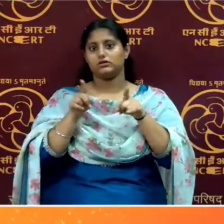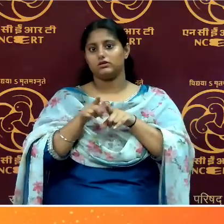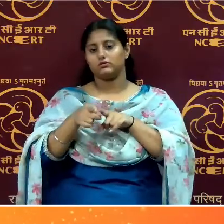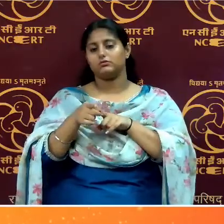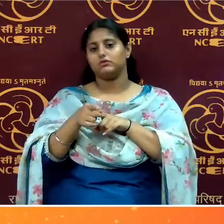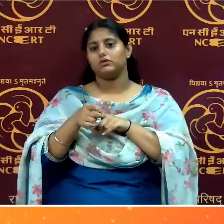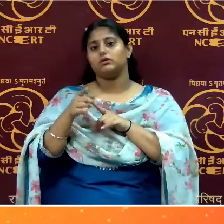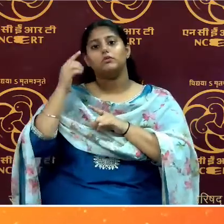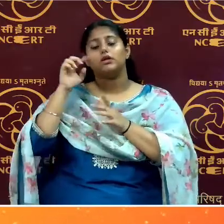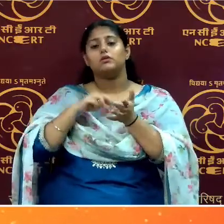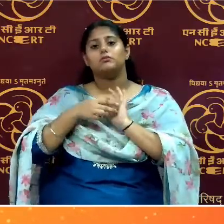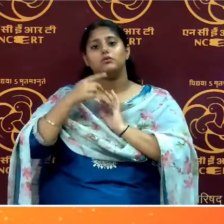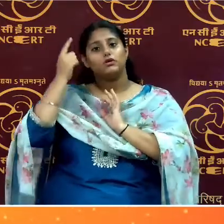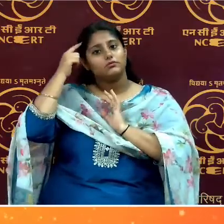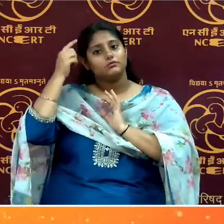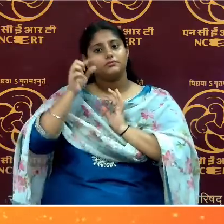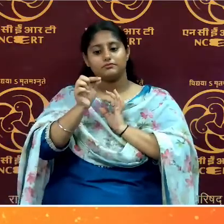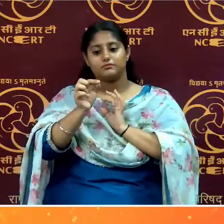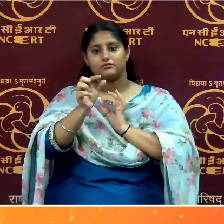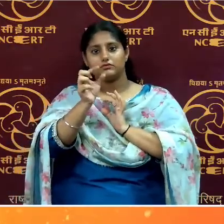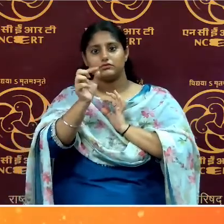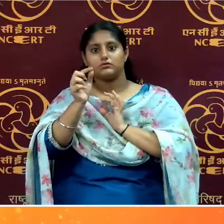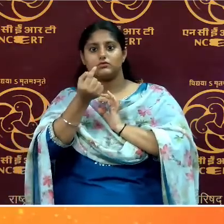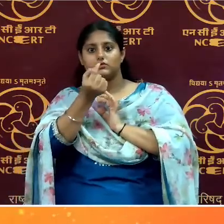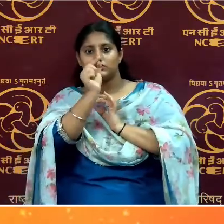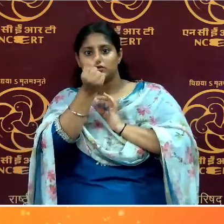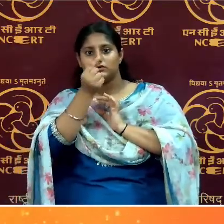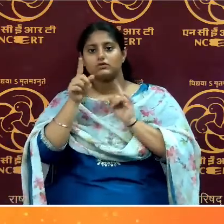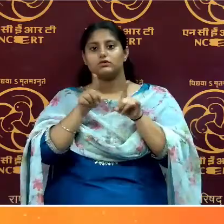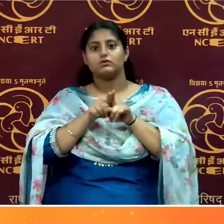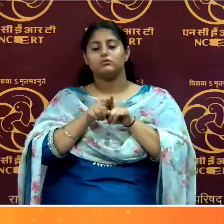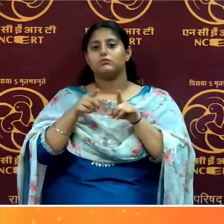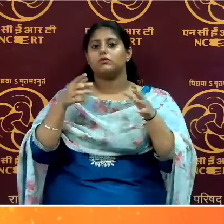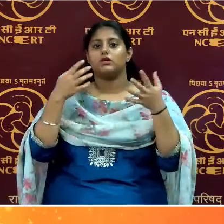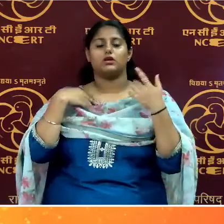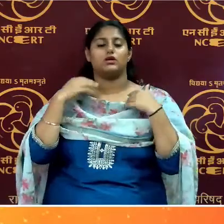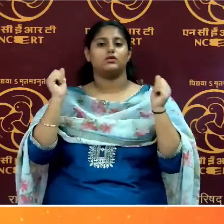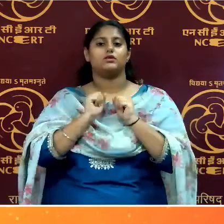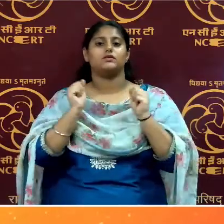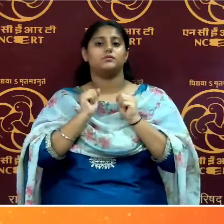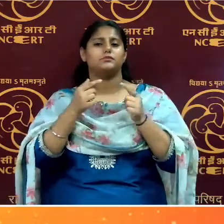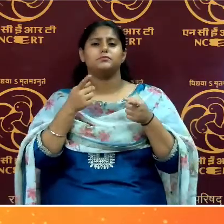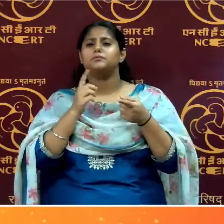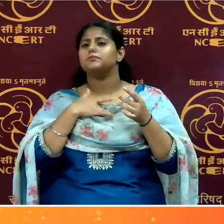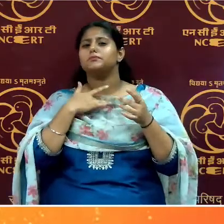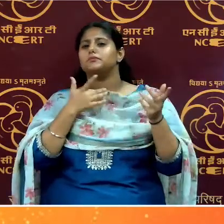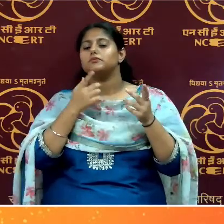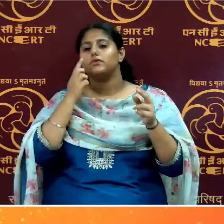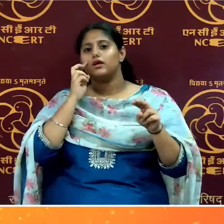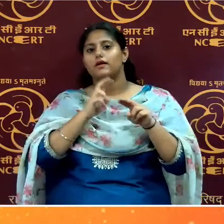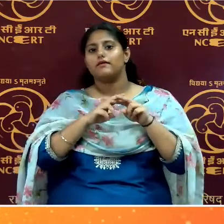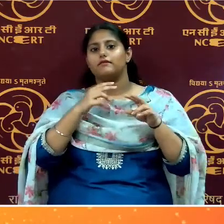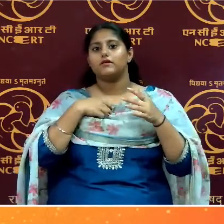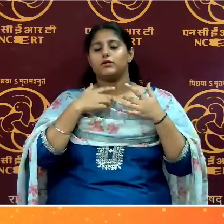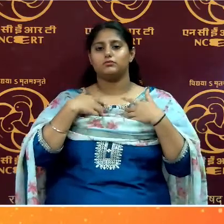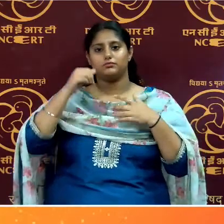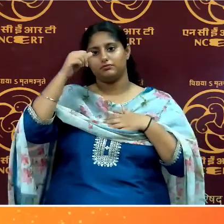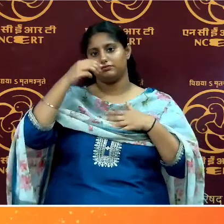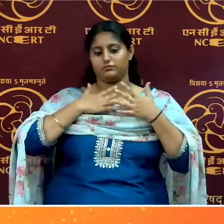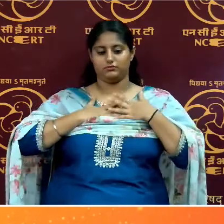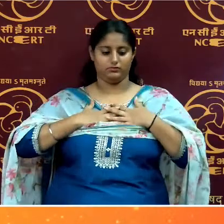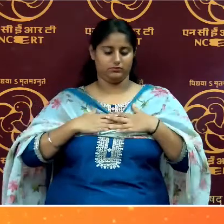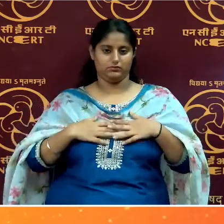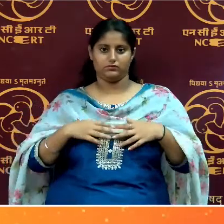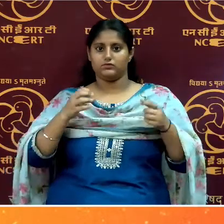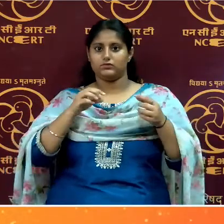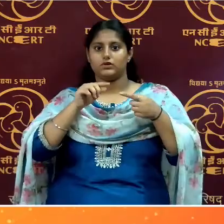get charged, Oh, right? Same thing happens in winters also, right? Winters, when we take off our clothes, yes.